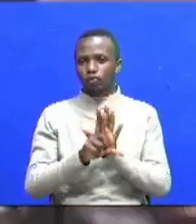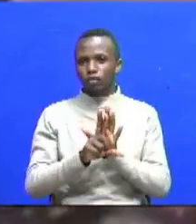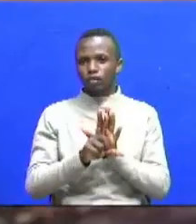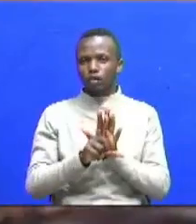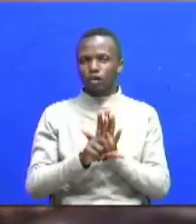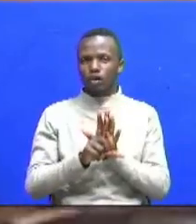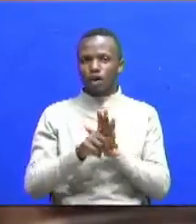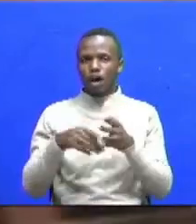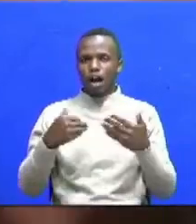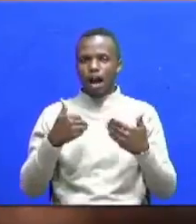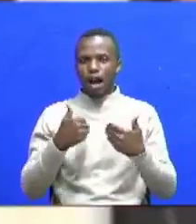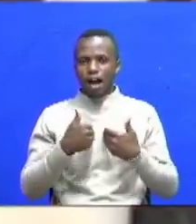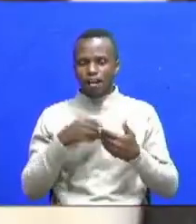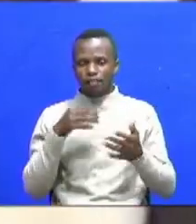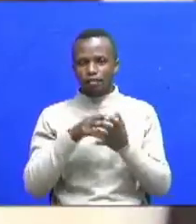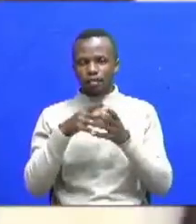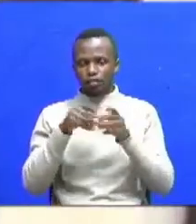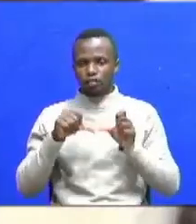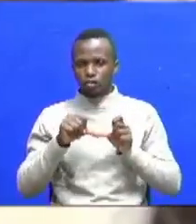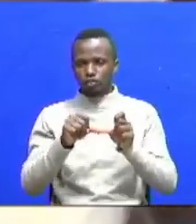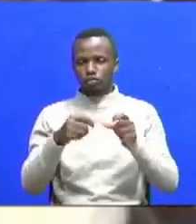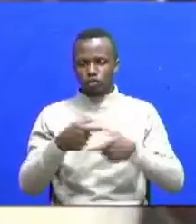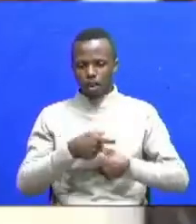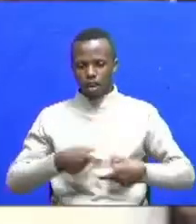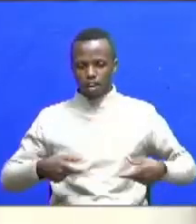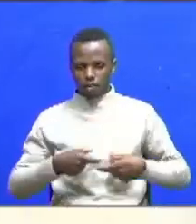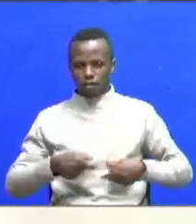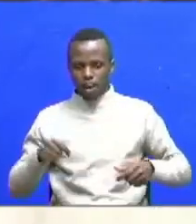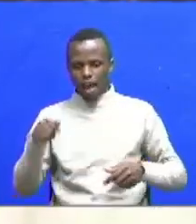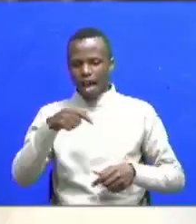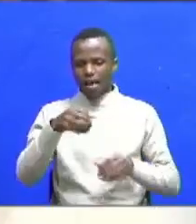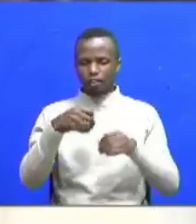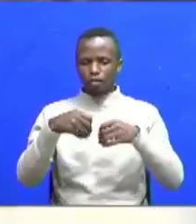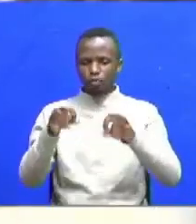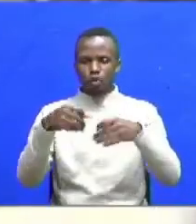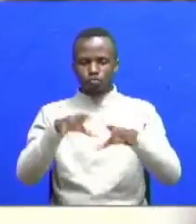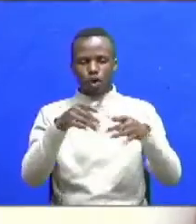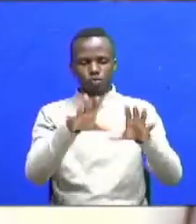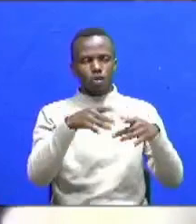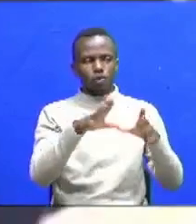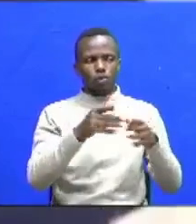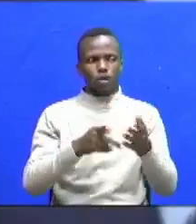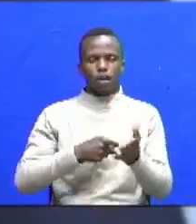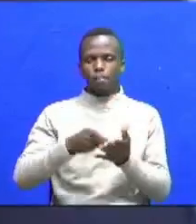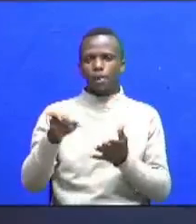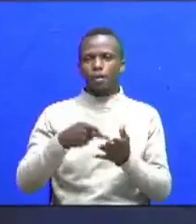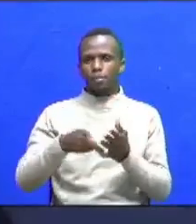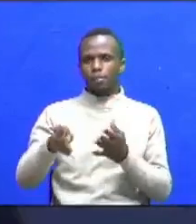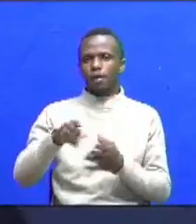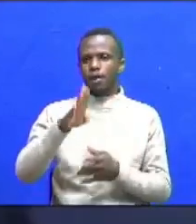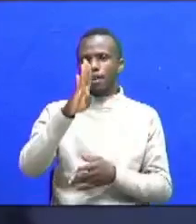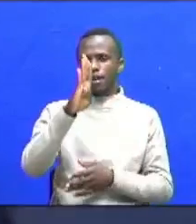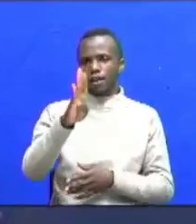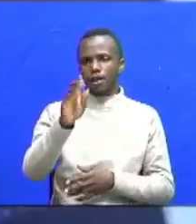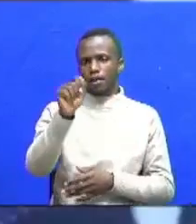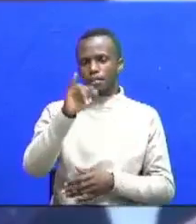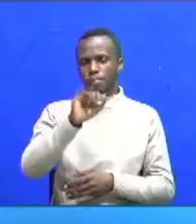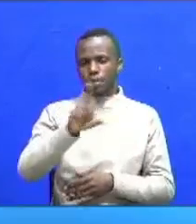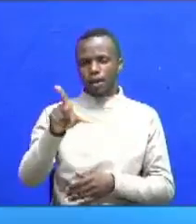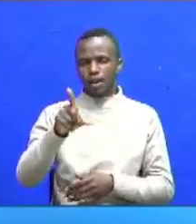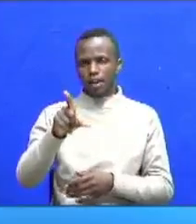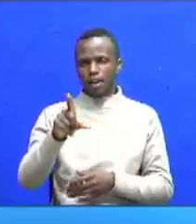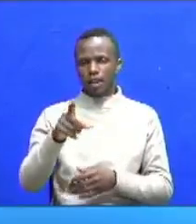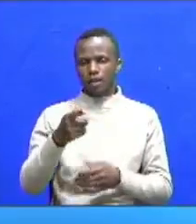squad going over in slum. We have been chased. We went to pay cash bill there, and then we have been chased from there by